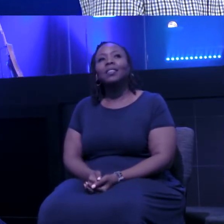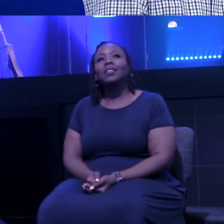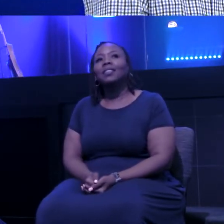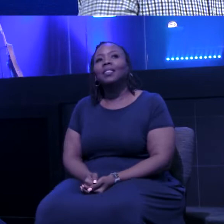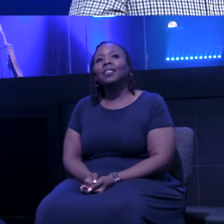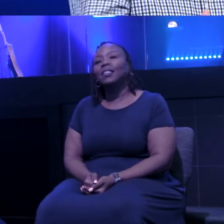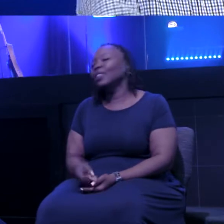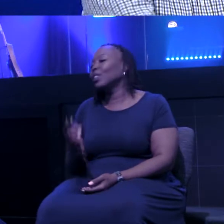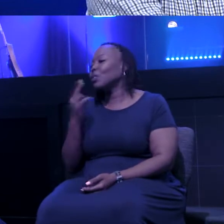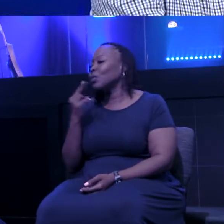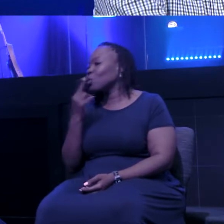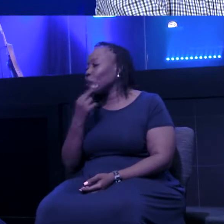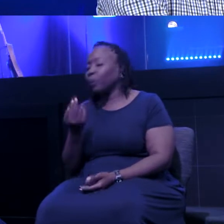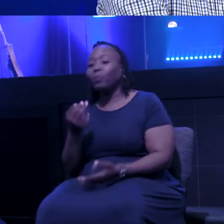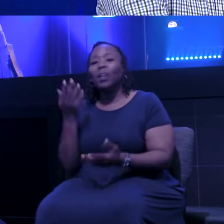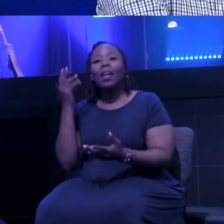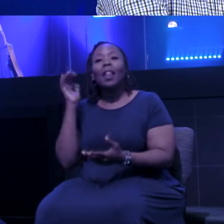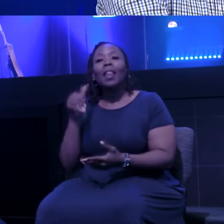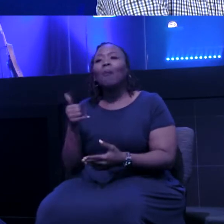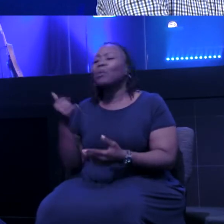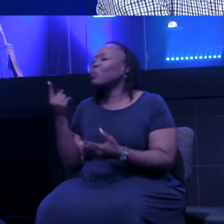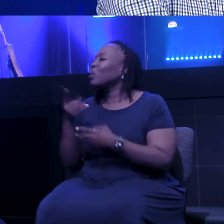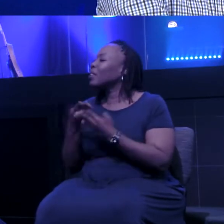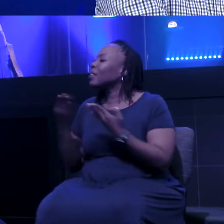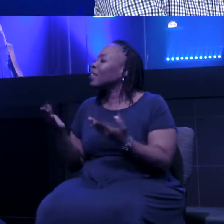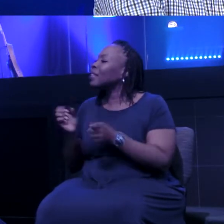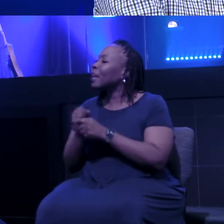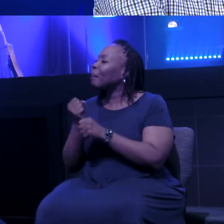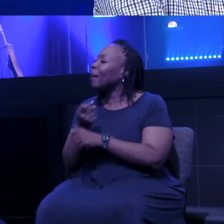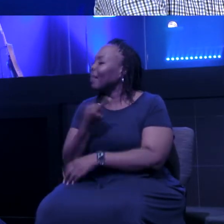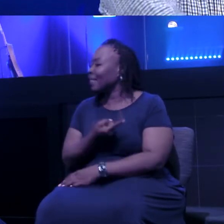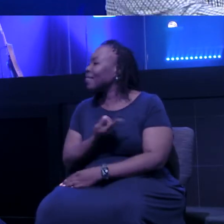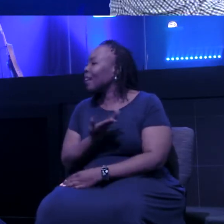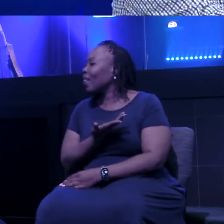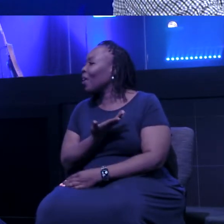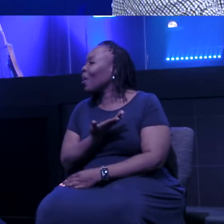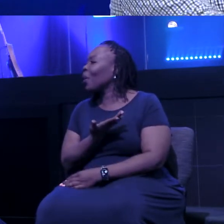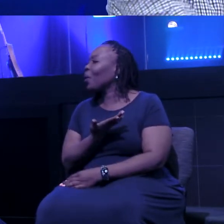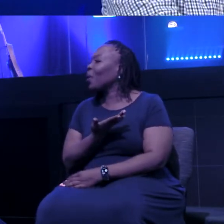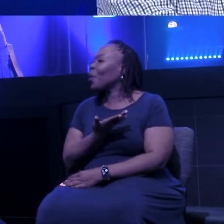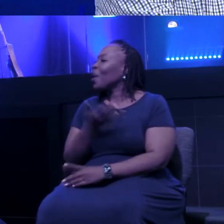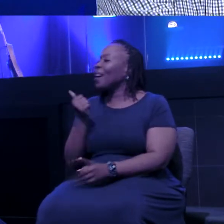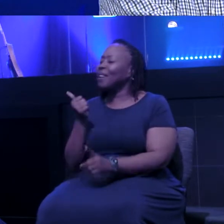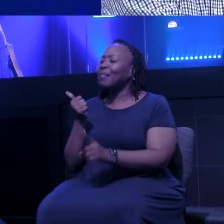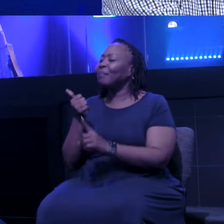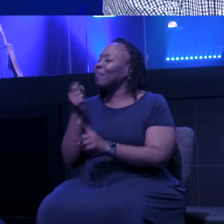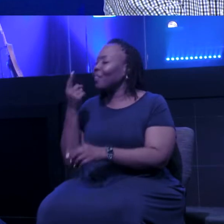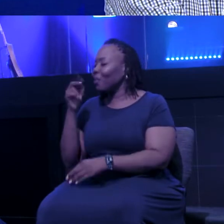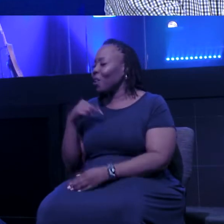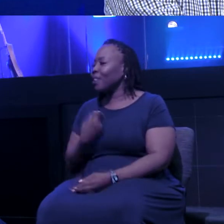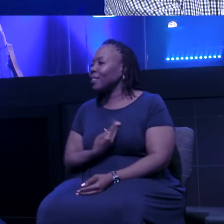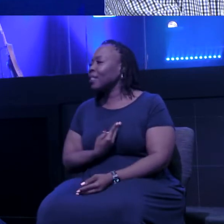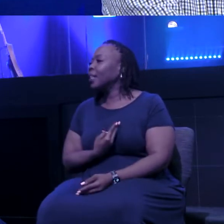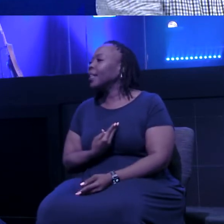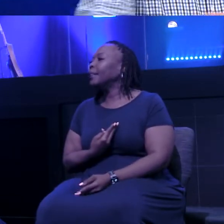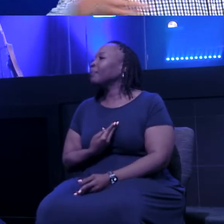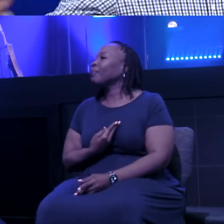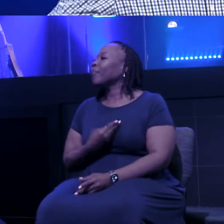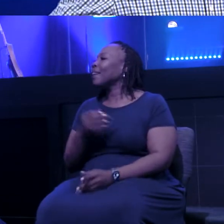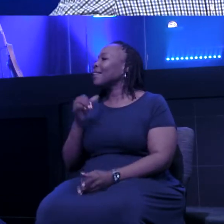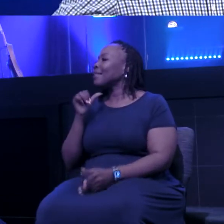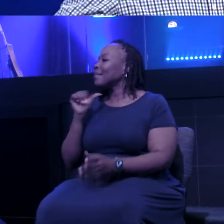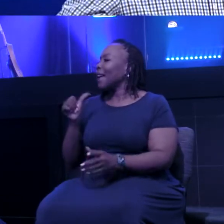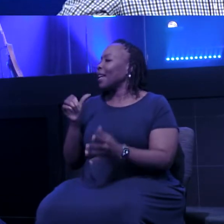that was actually one of the things that made Gonzalo a very compelling candidate for us. It wasn't